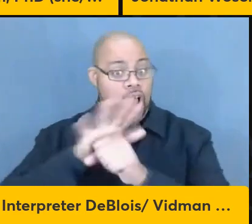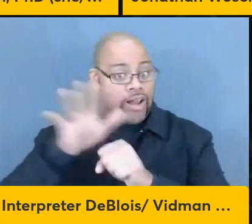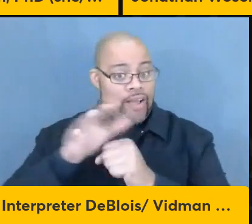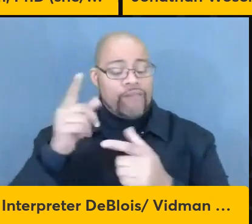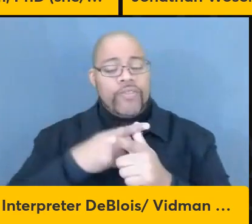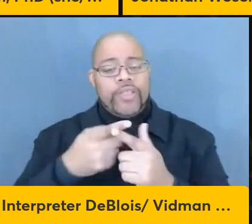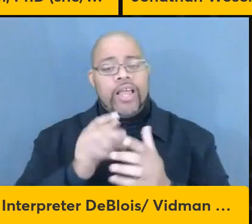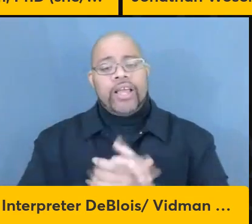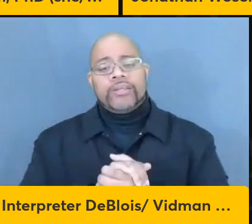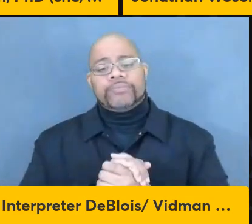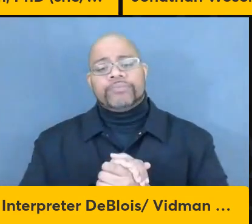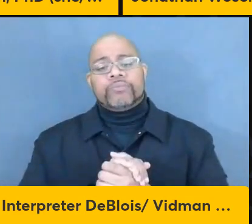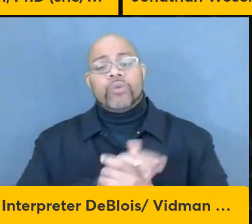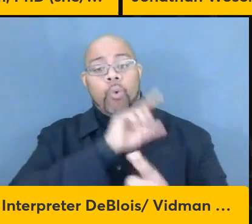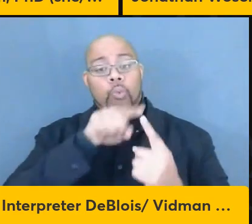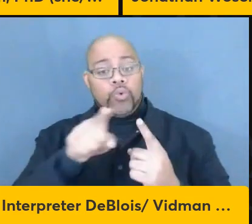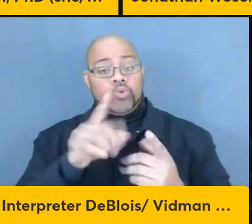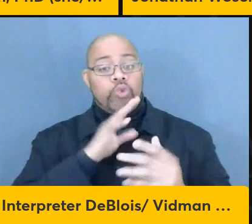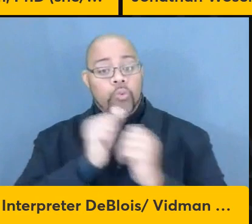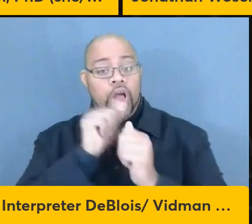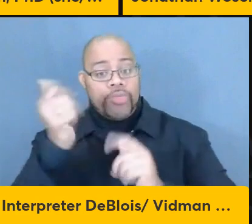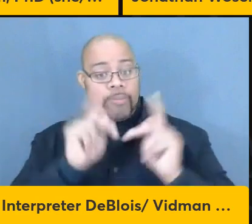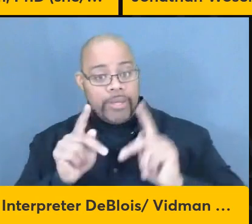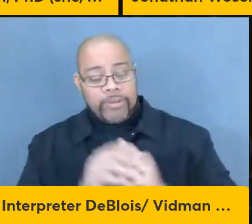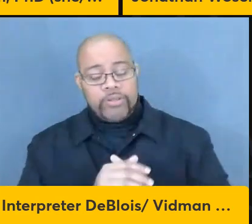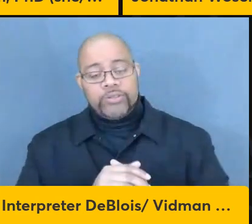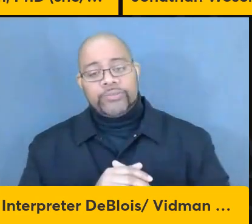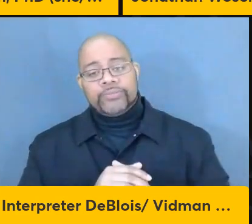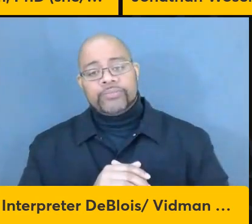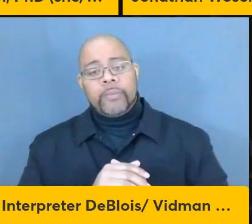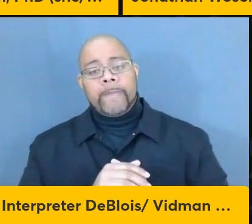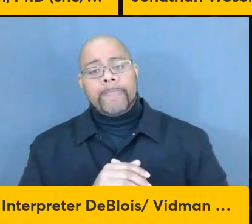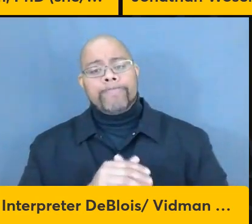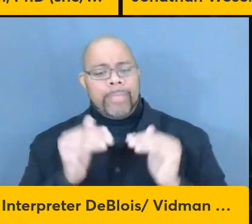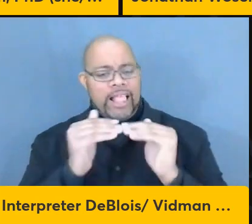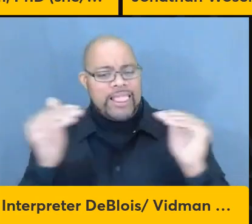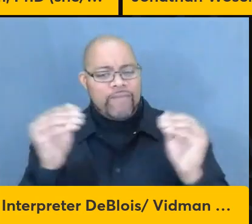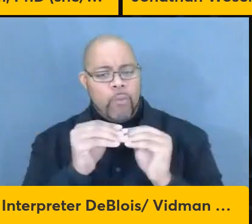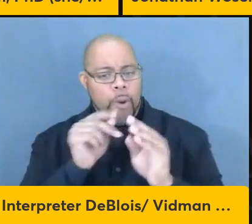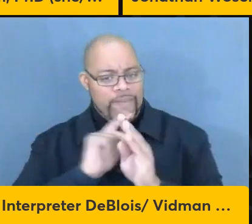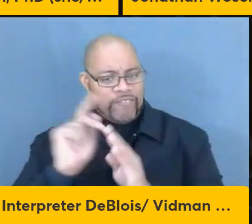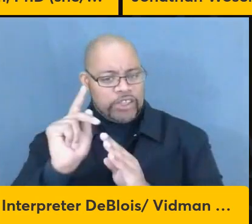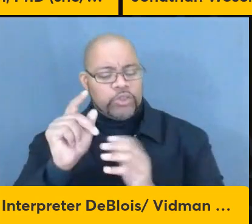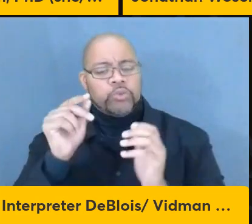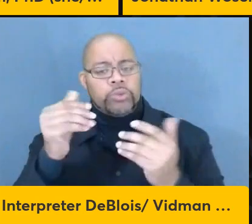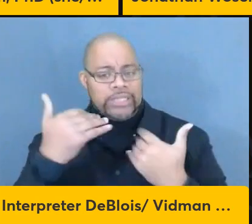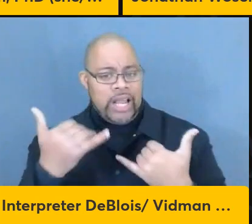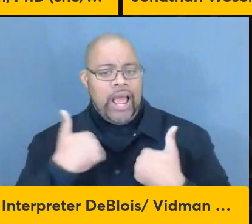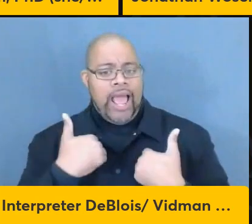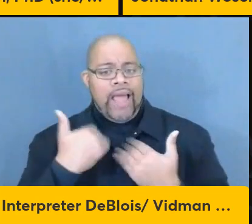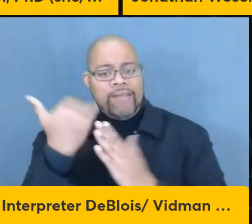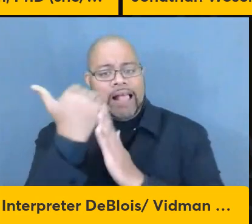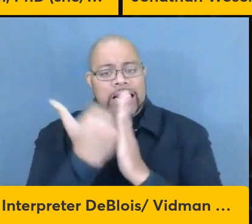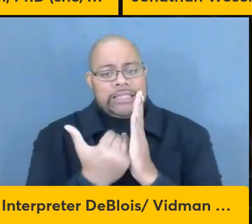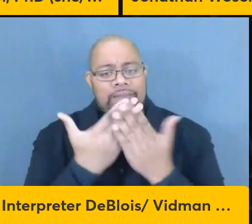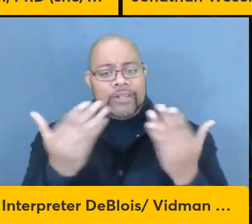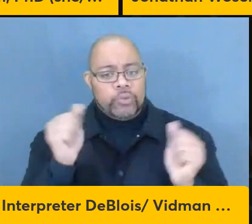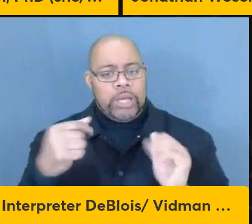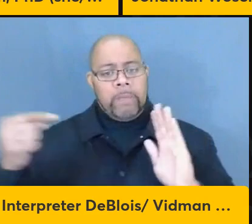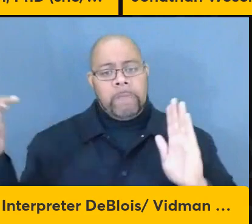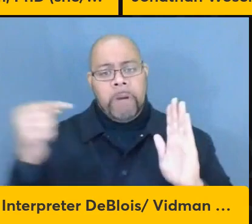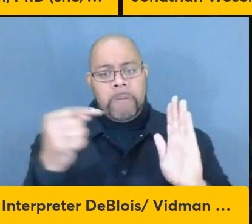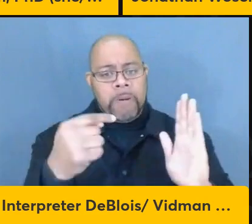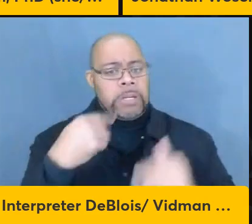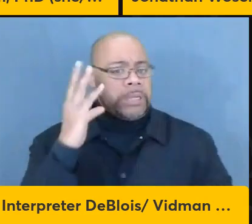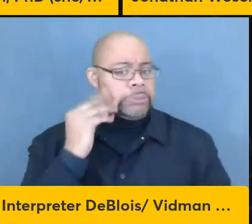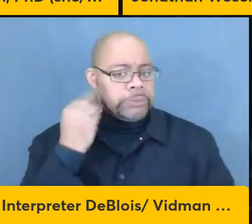then when you talk to people at a level that's more professional, you now have like a list of things you can point to and